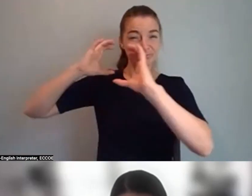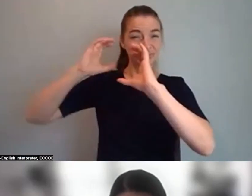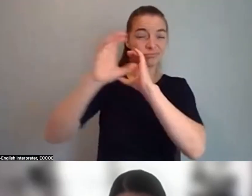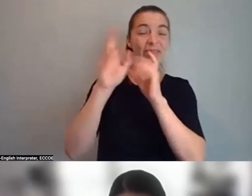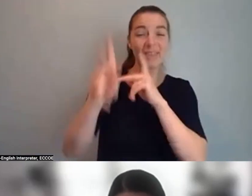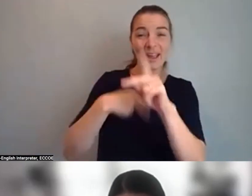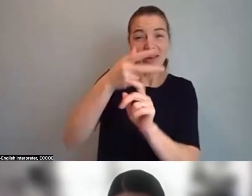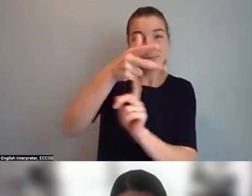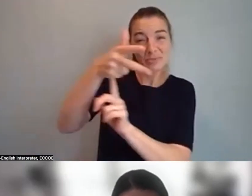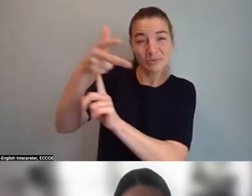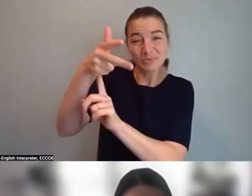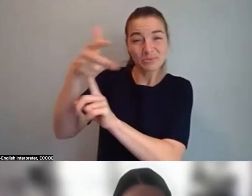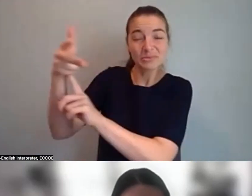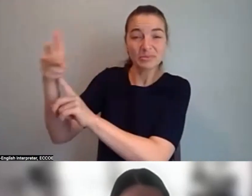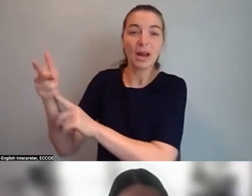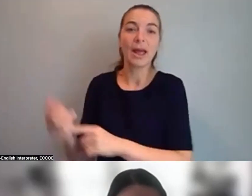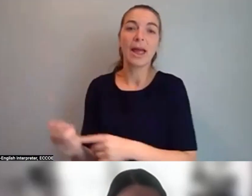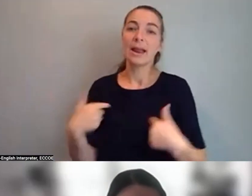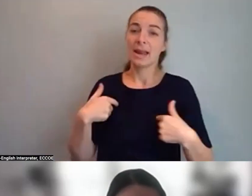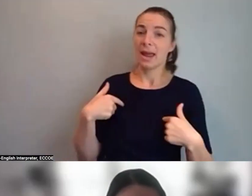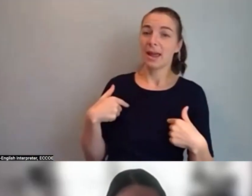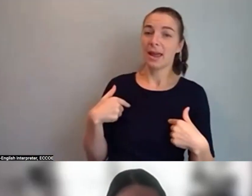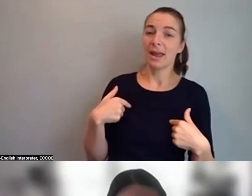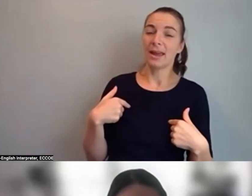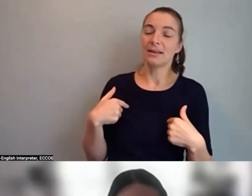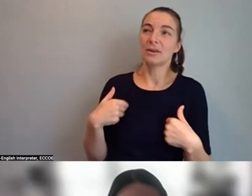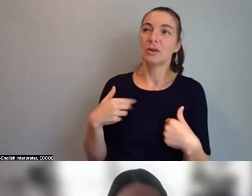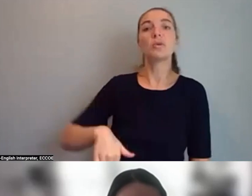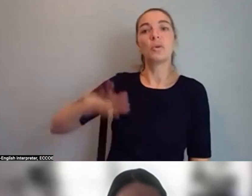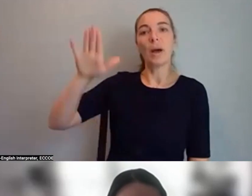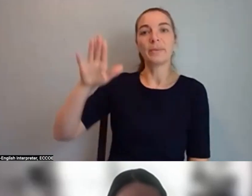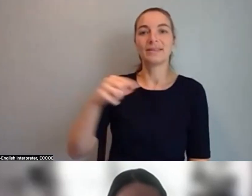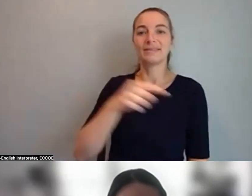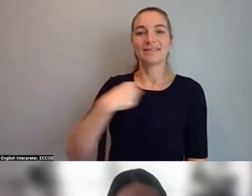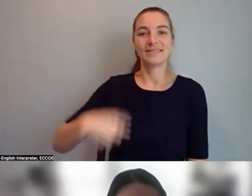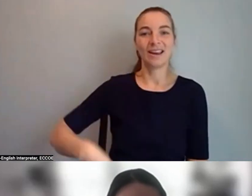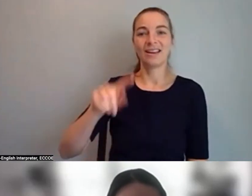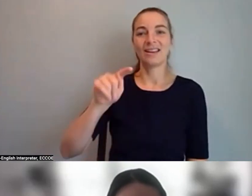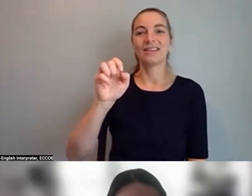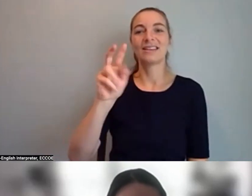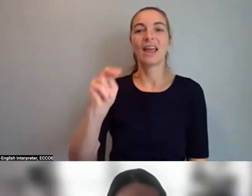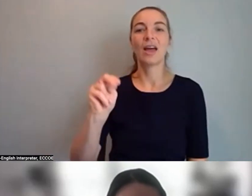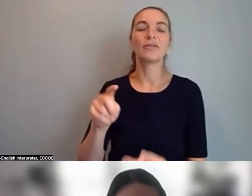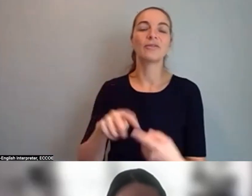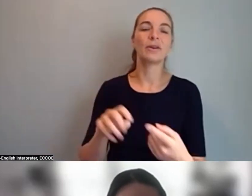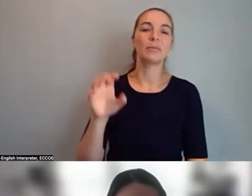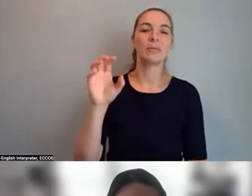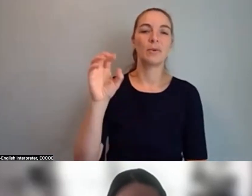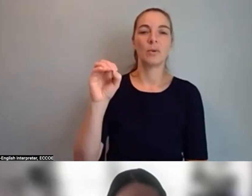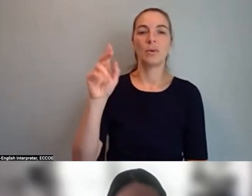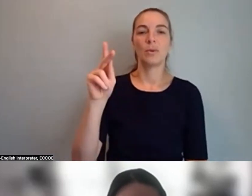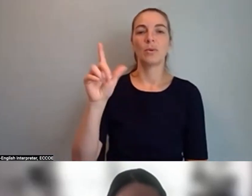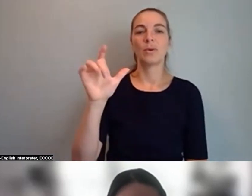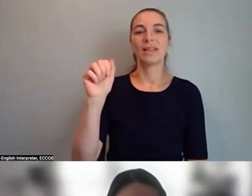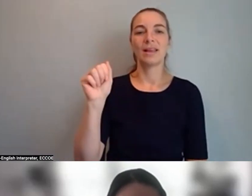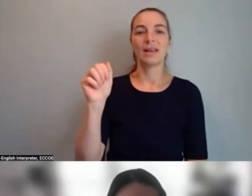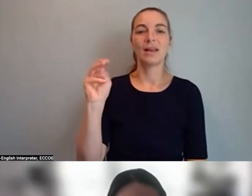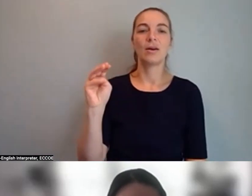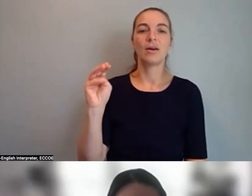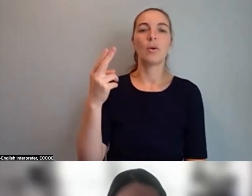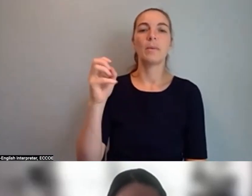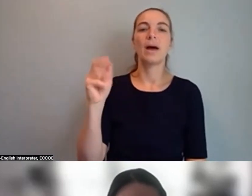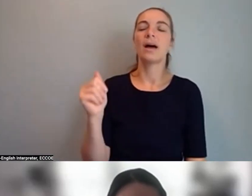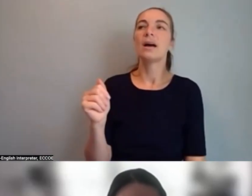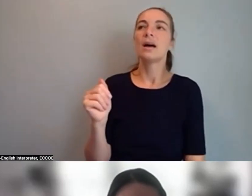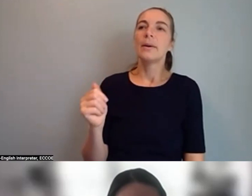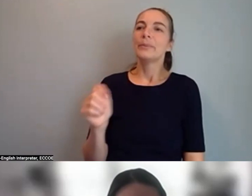Chinatown in a working class community. I understand, you know, classism, xenophobia, anti-Chinese, you know, politics. I understood racism,